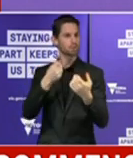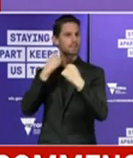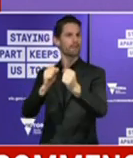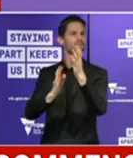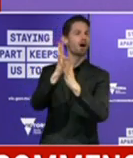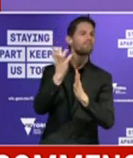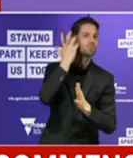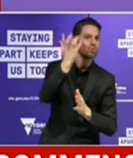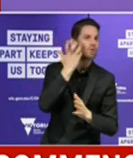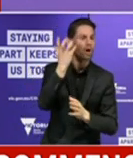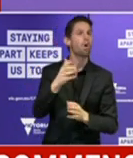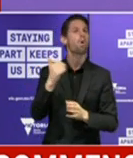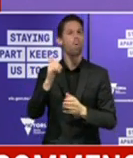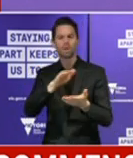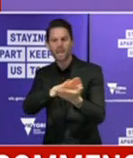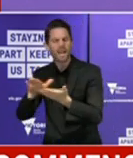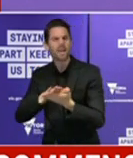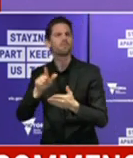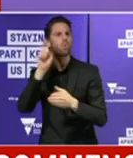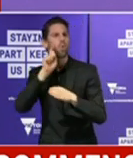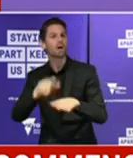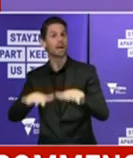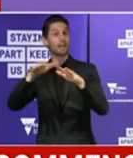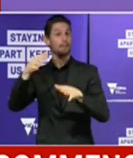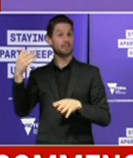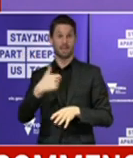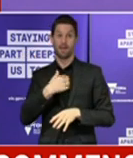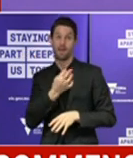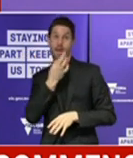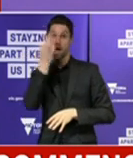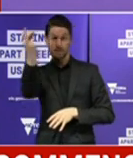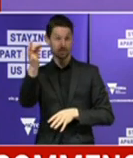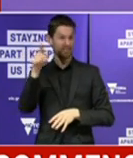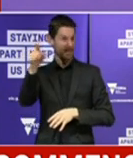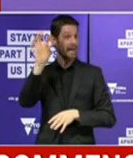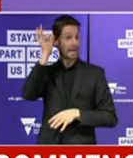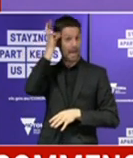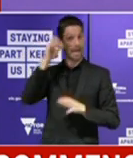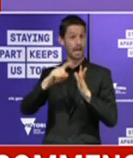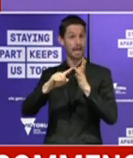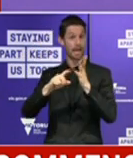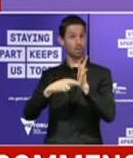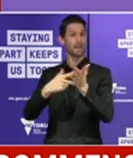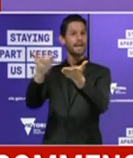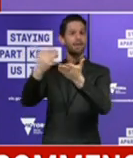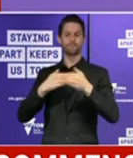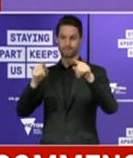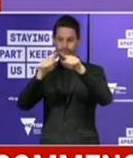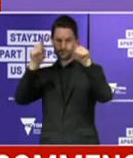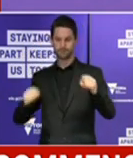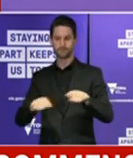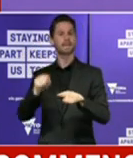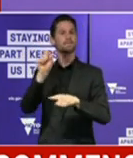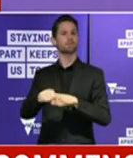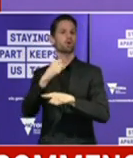notice. That letter of support from your council will also, there will also be very clear instructions from